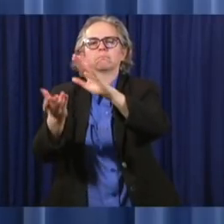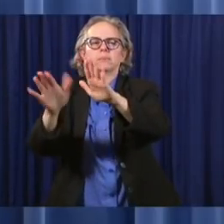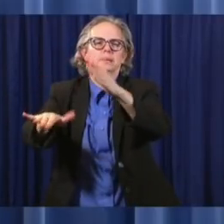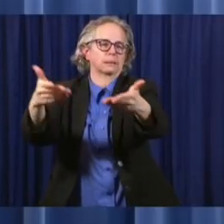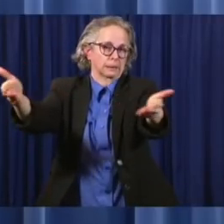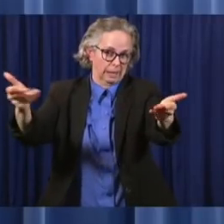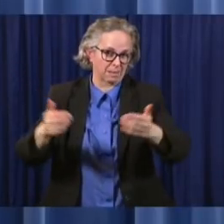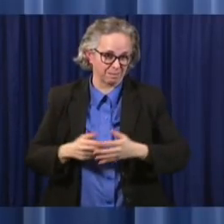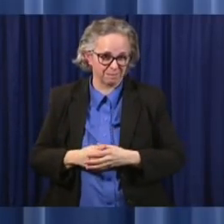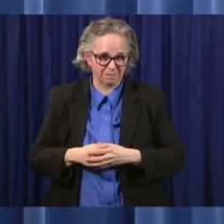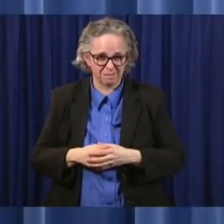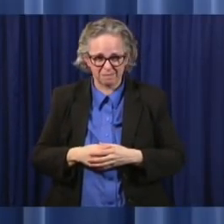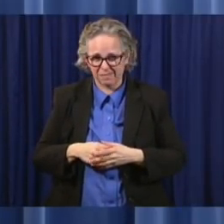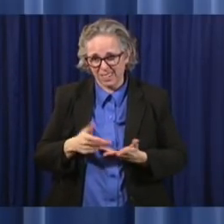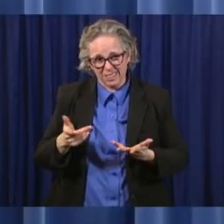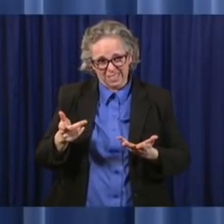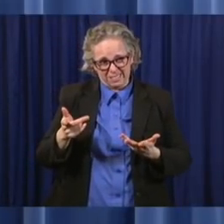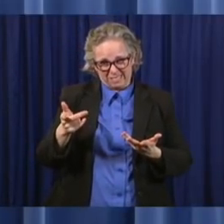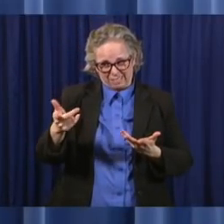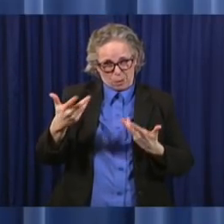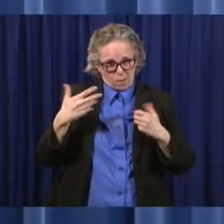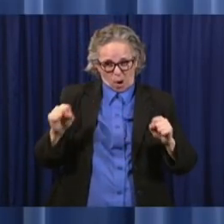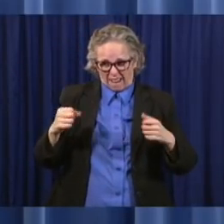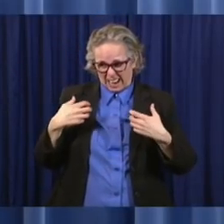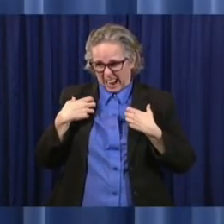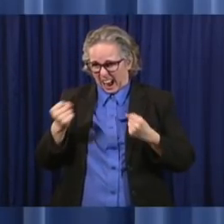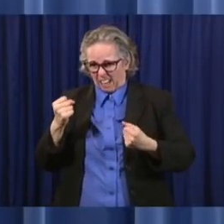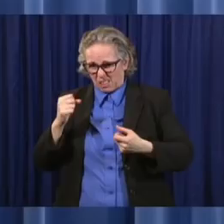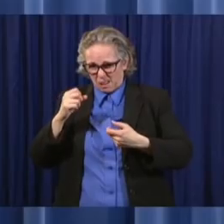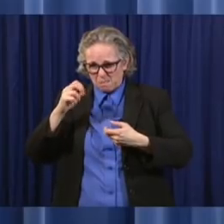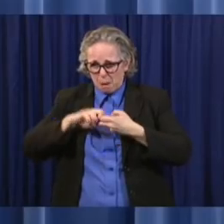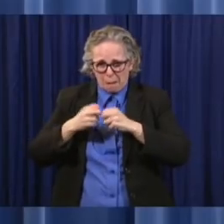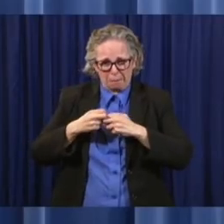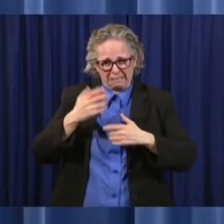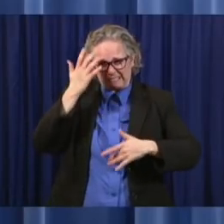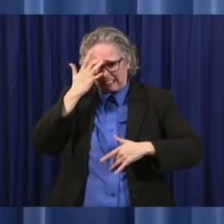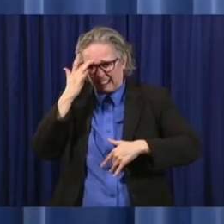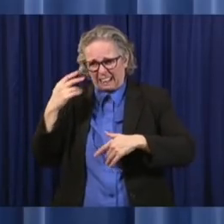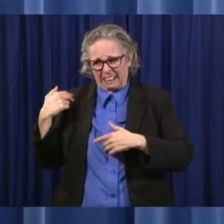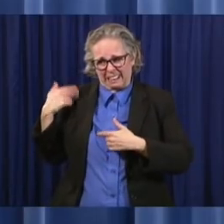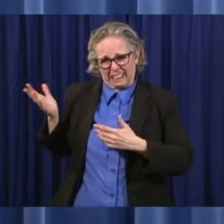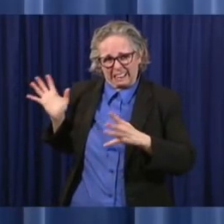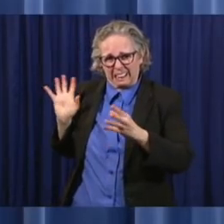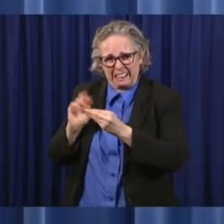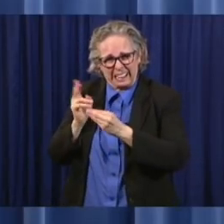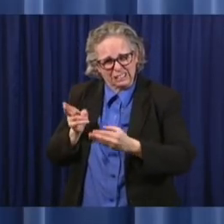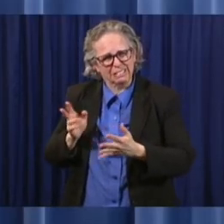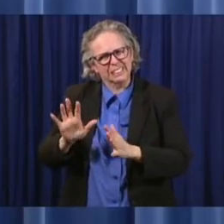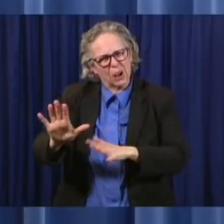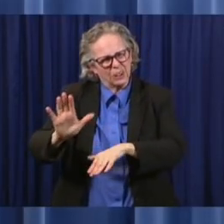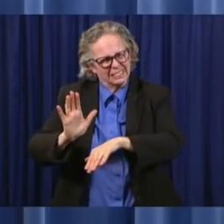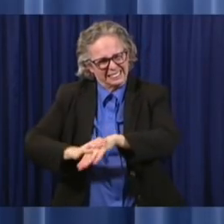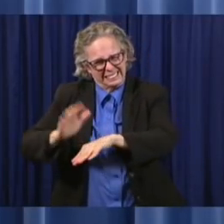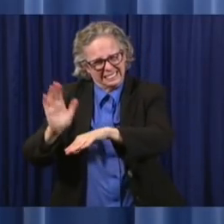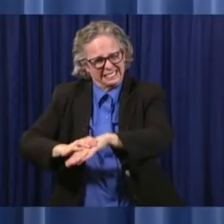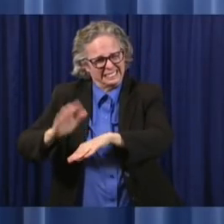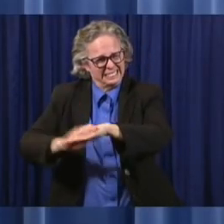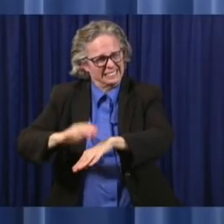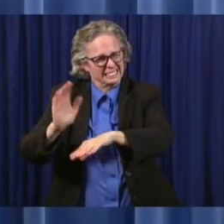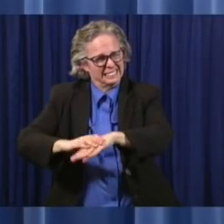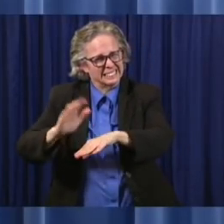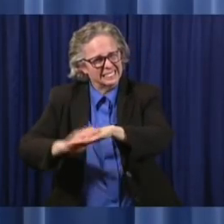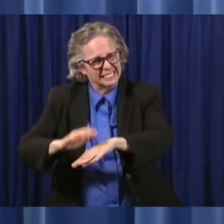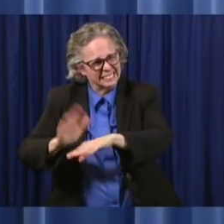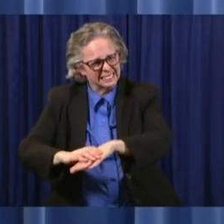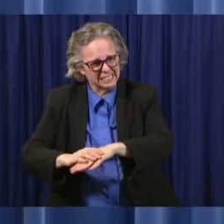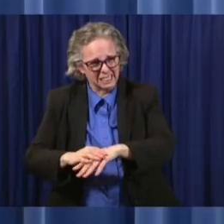have a medical problem. So, again, I would just remind you, as we open up the economy, there's more